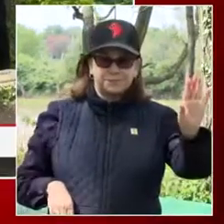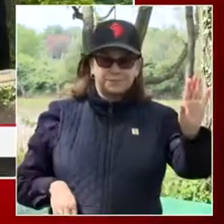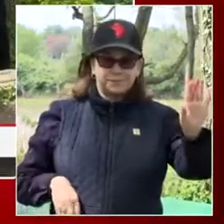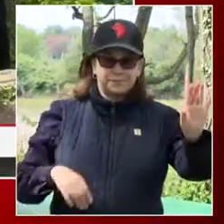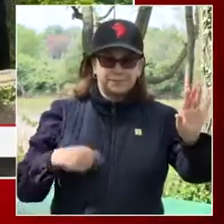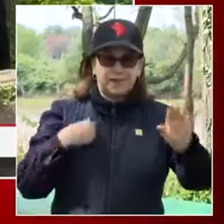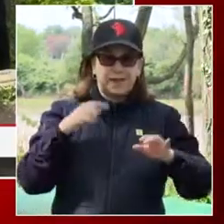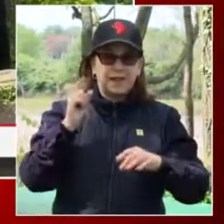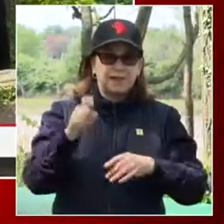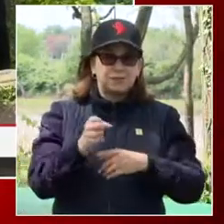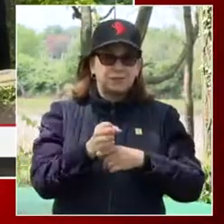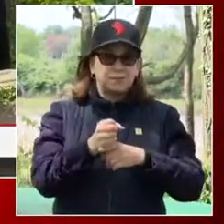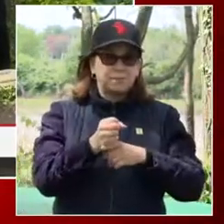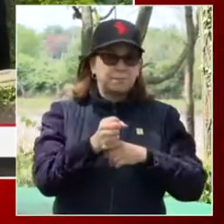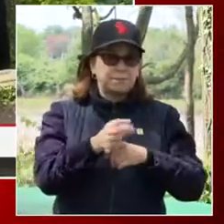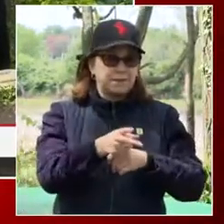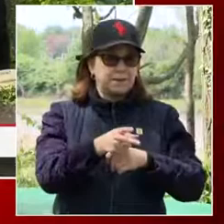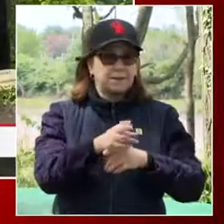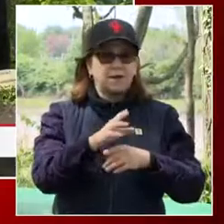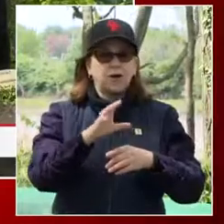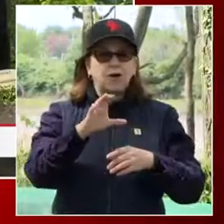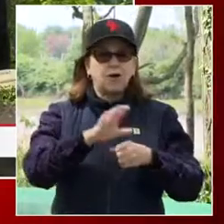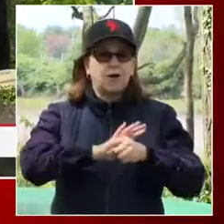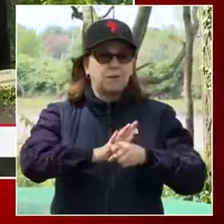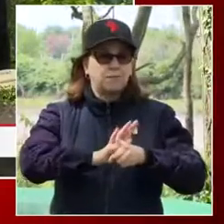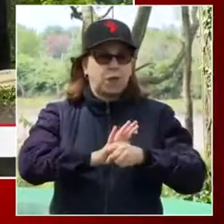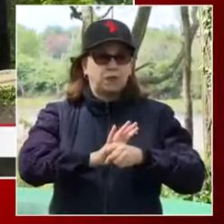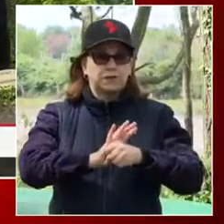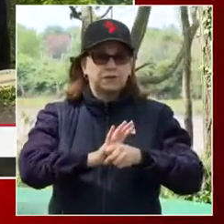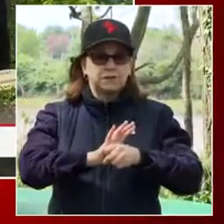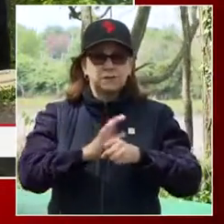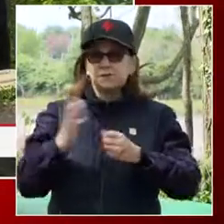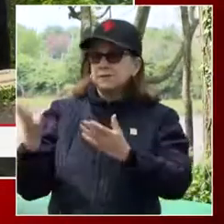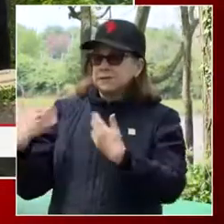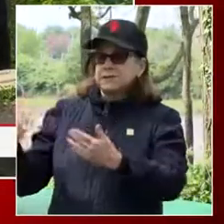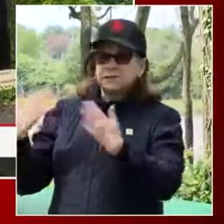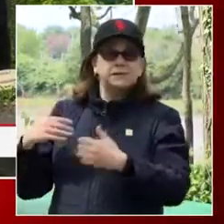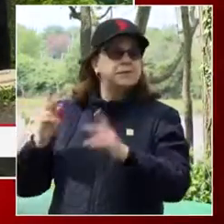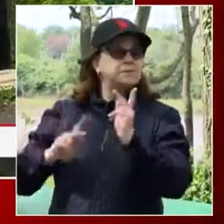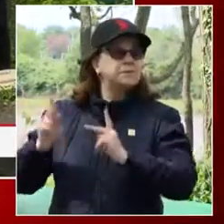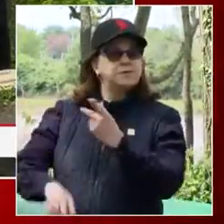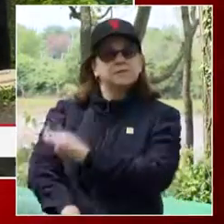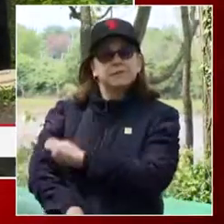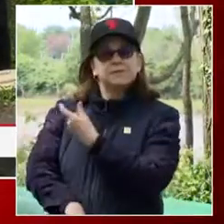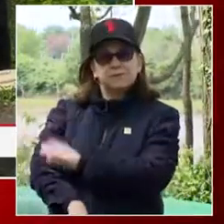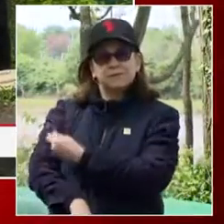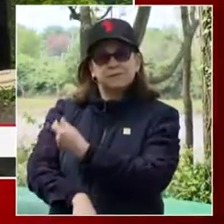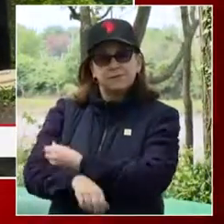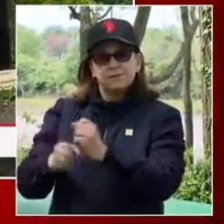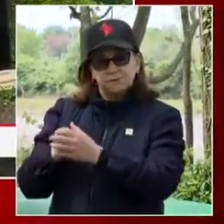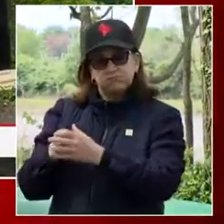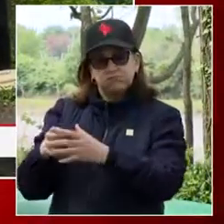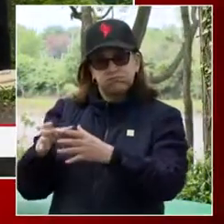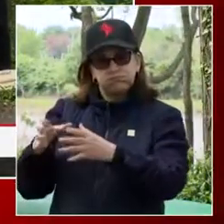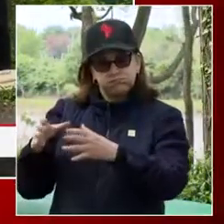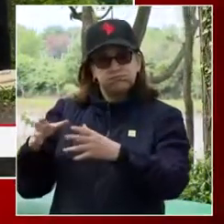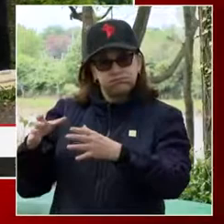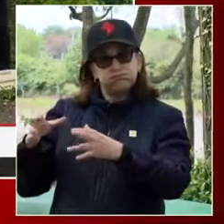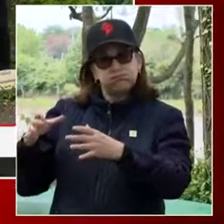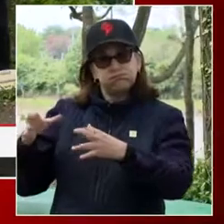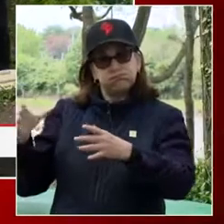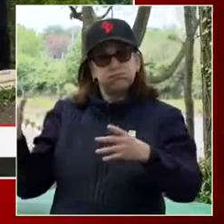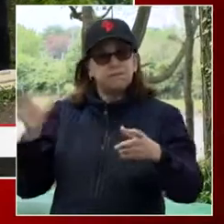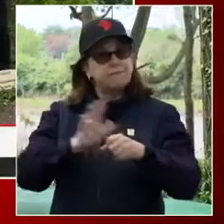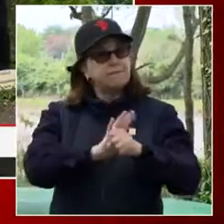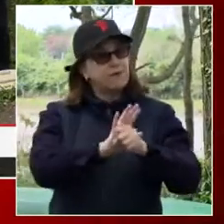vaccinated. And that is what we see workers and employers responding to.